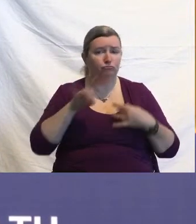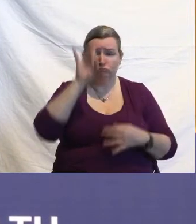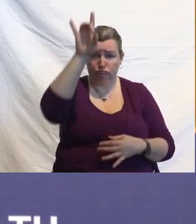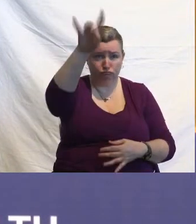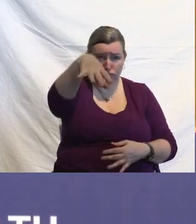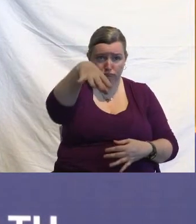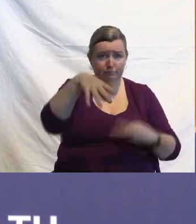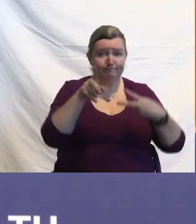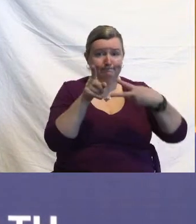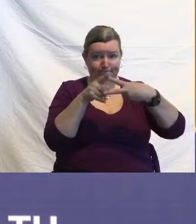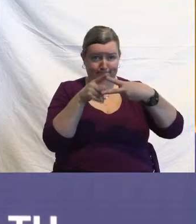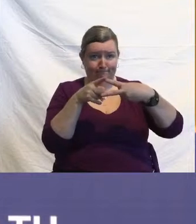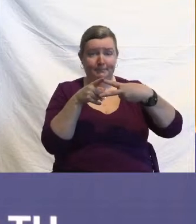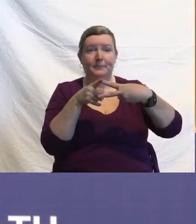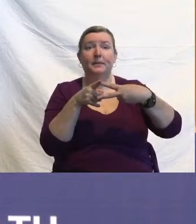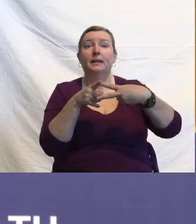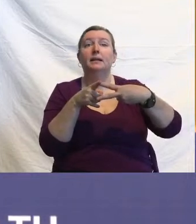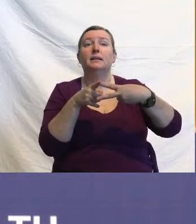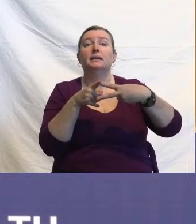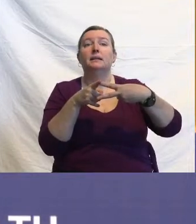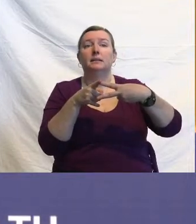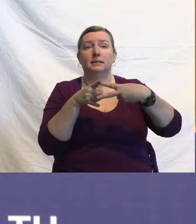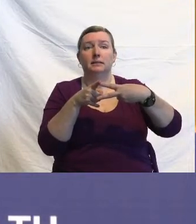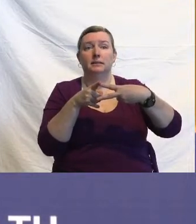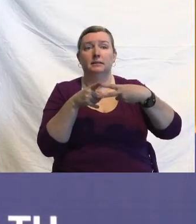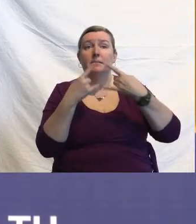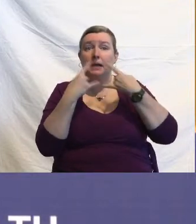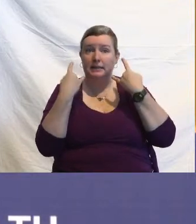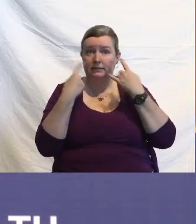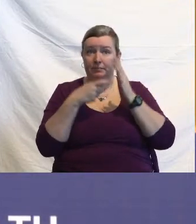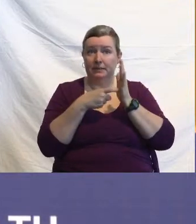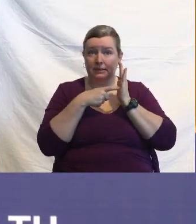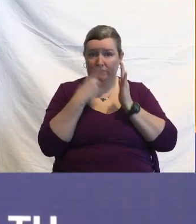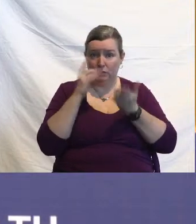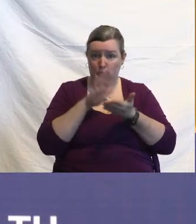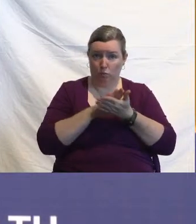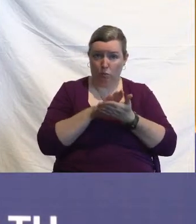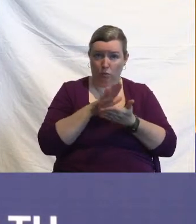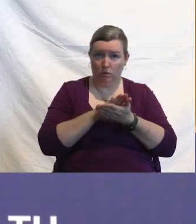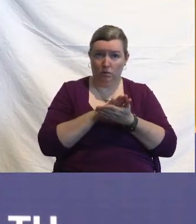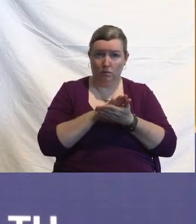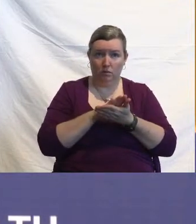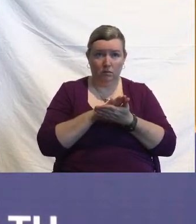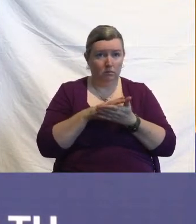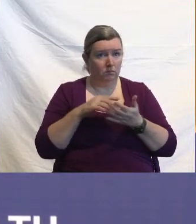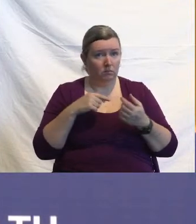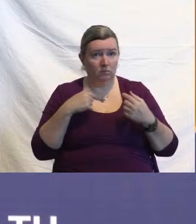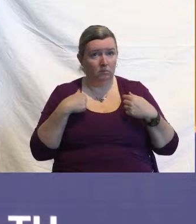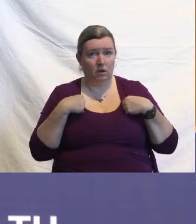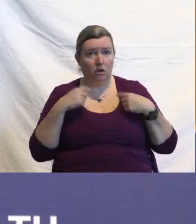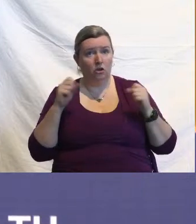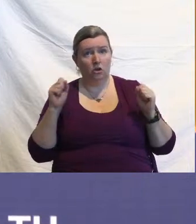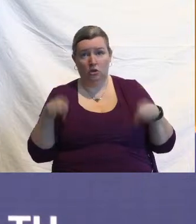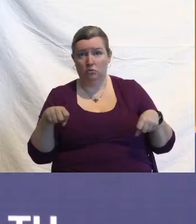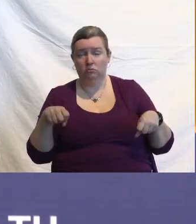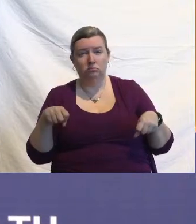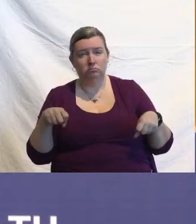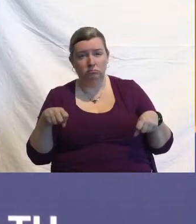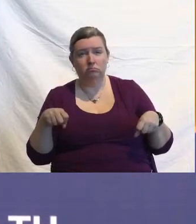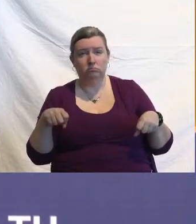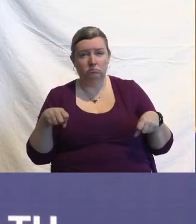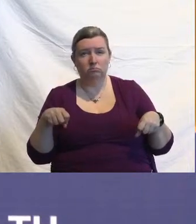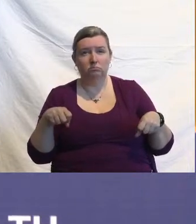Number one, in terms of lifting the mask mandate in schools, I could see it as we do it in a